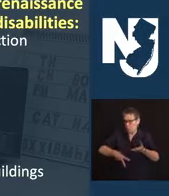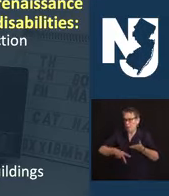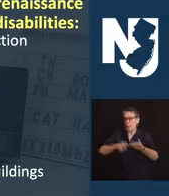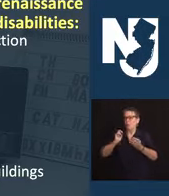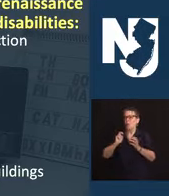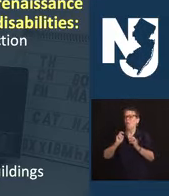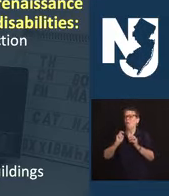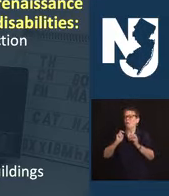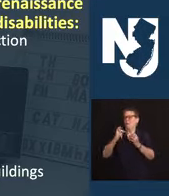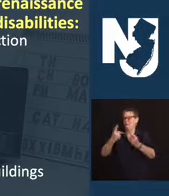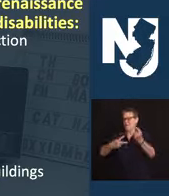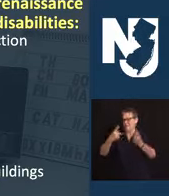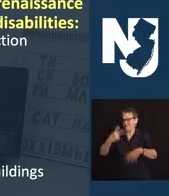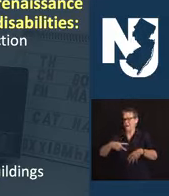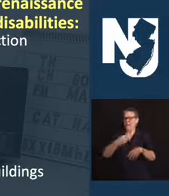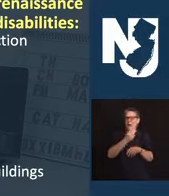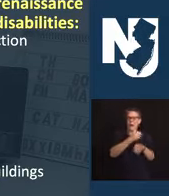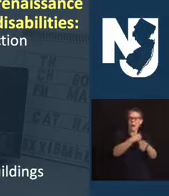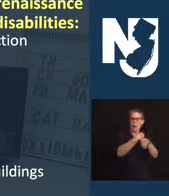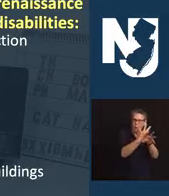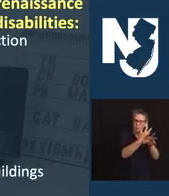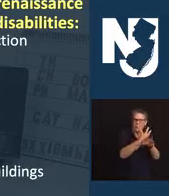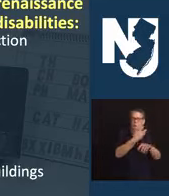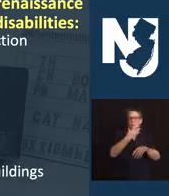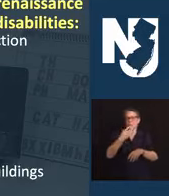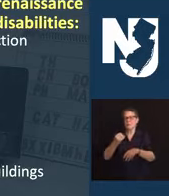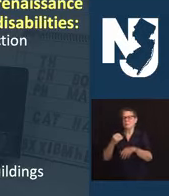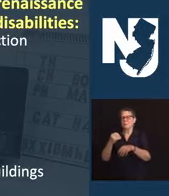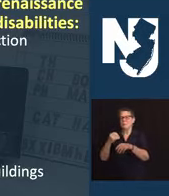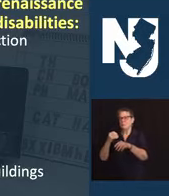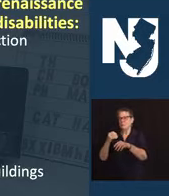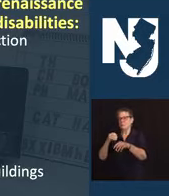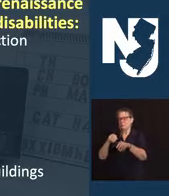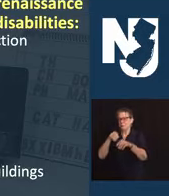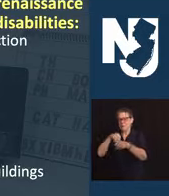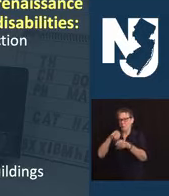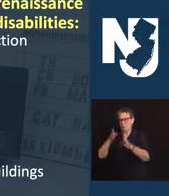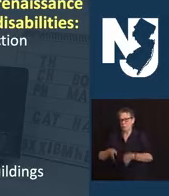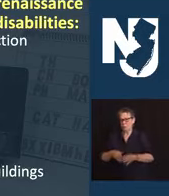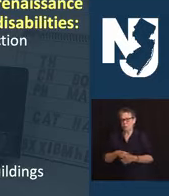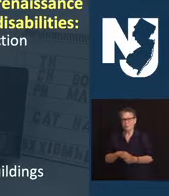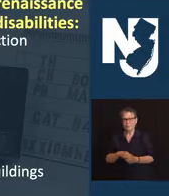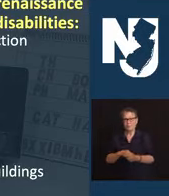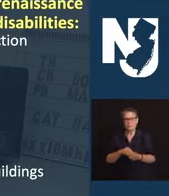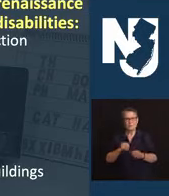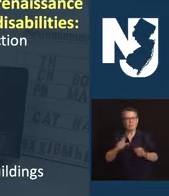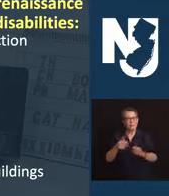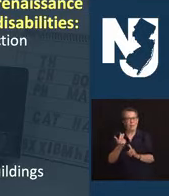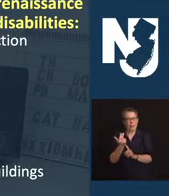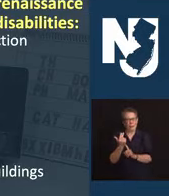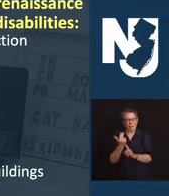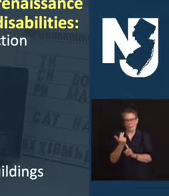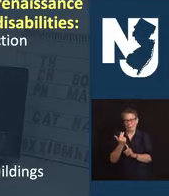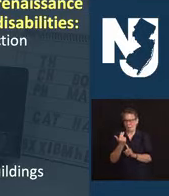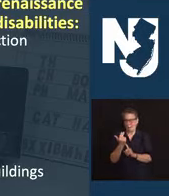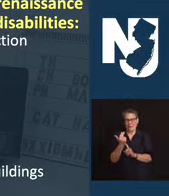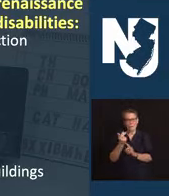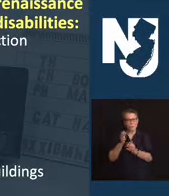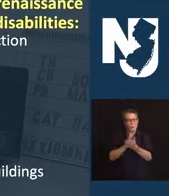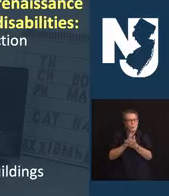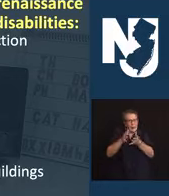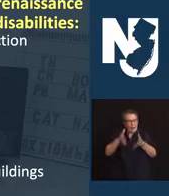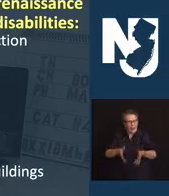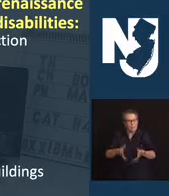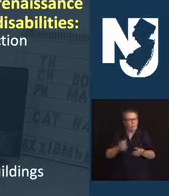today, there are 13 districts that are still all remote. I say districts because it